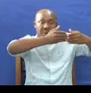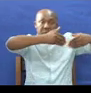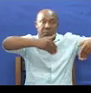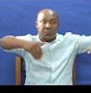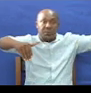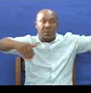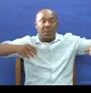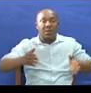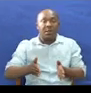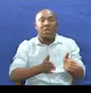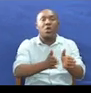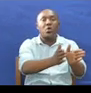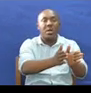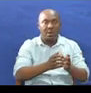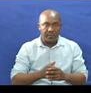Our school